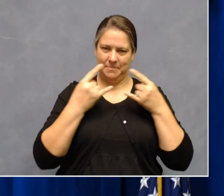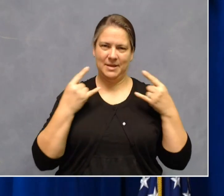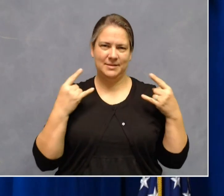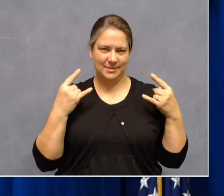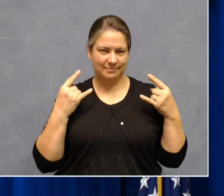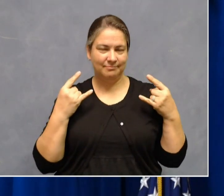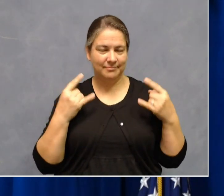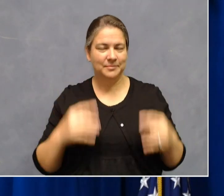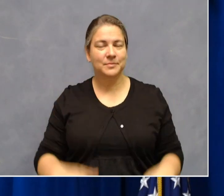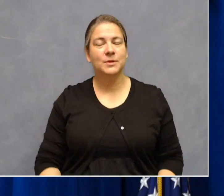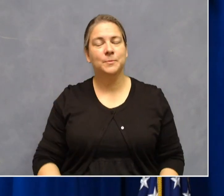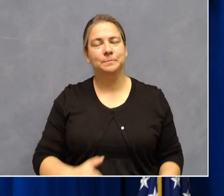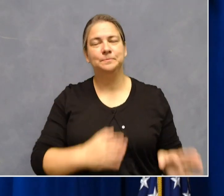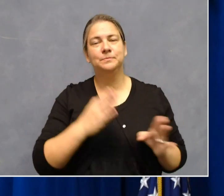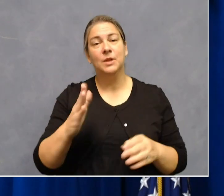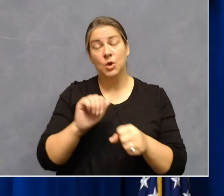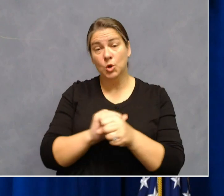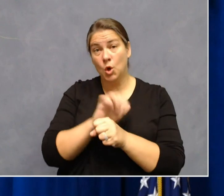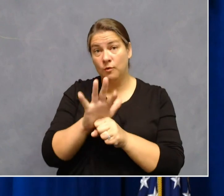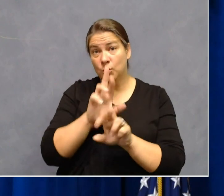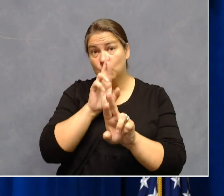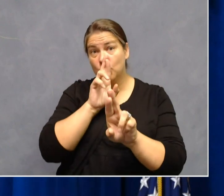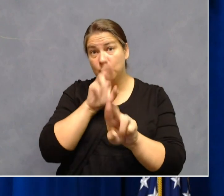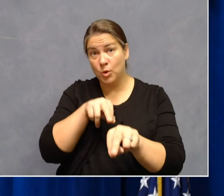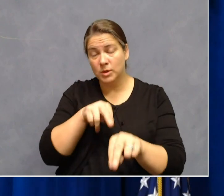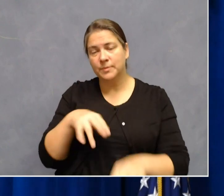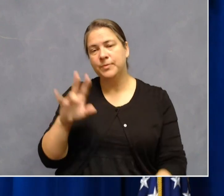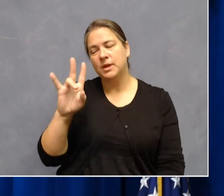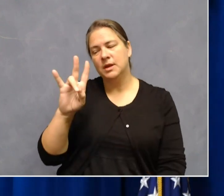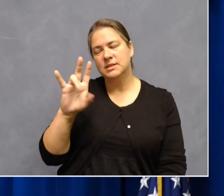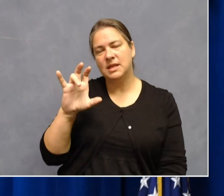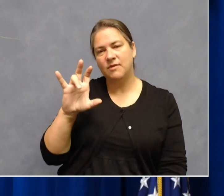report is